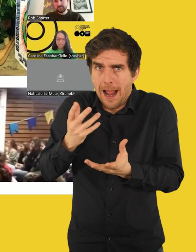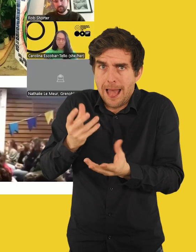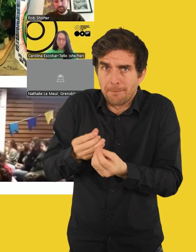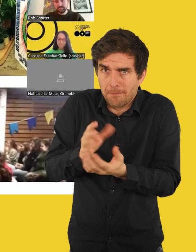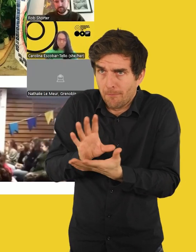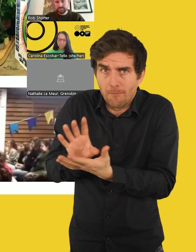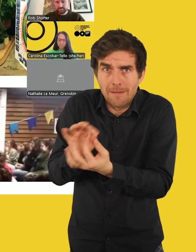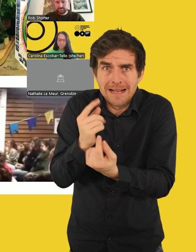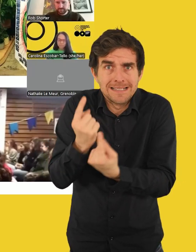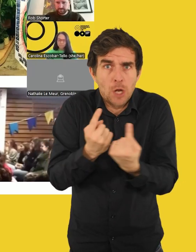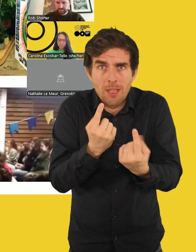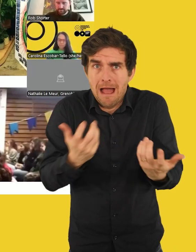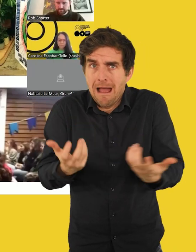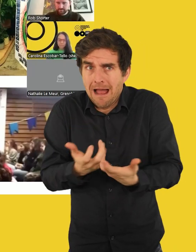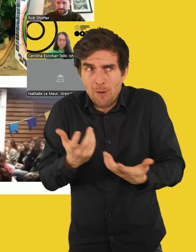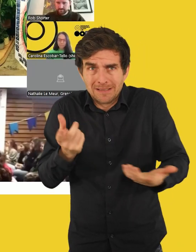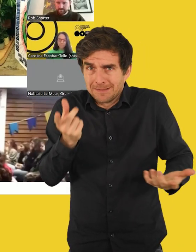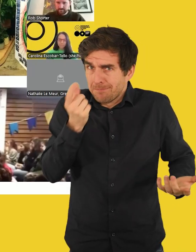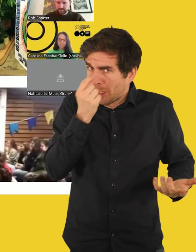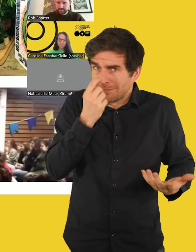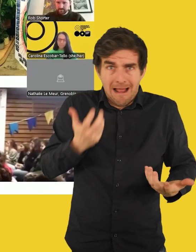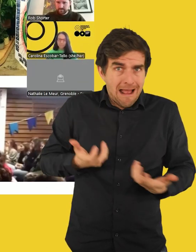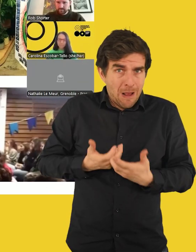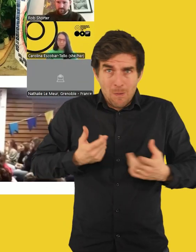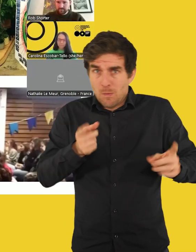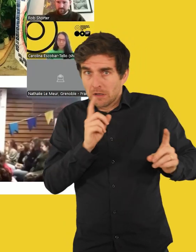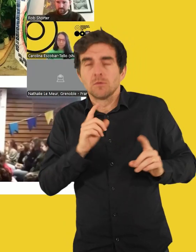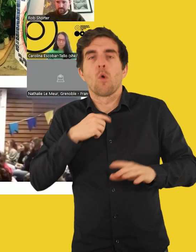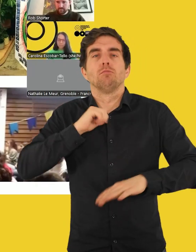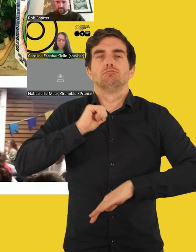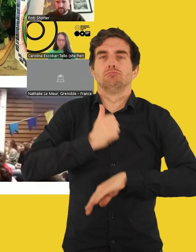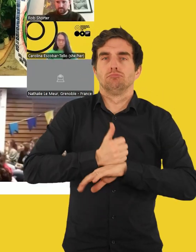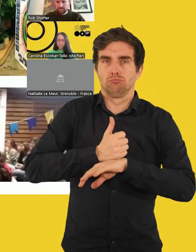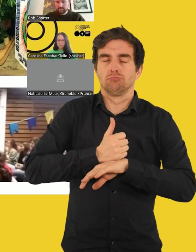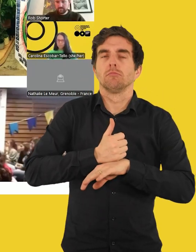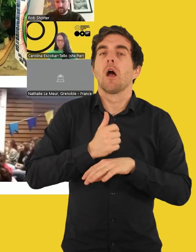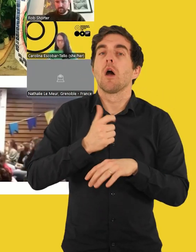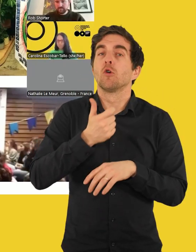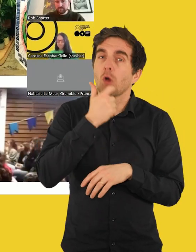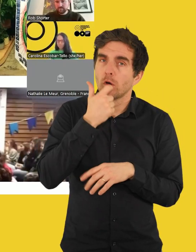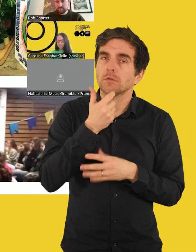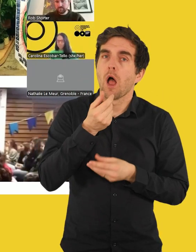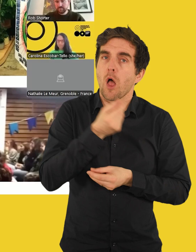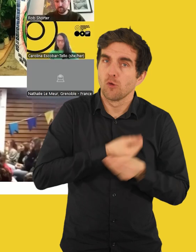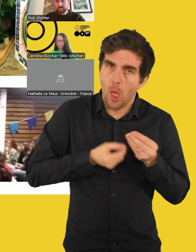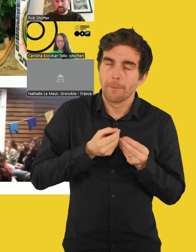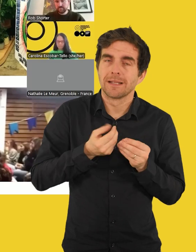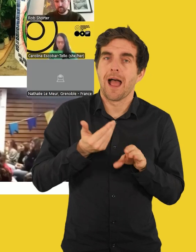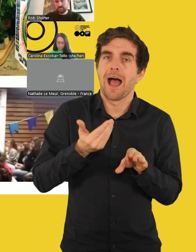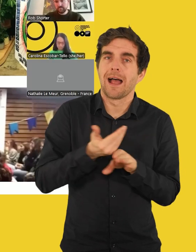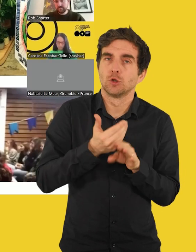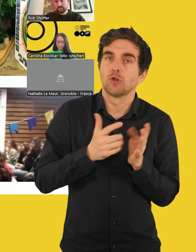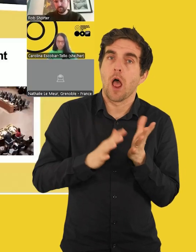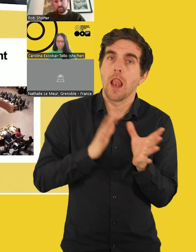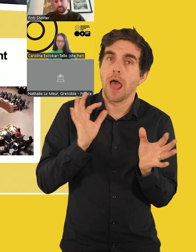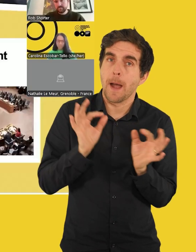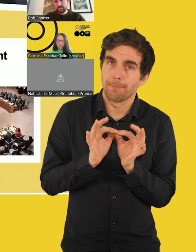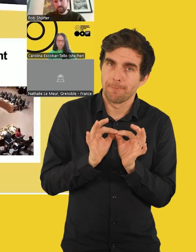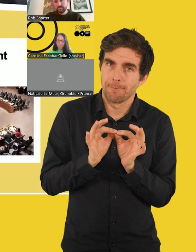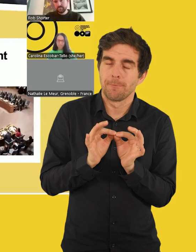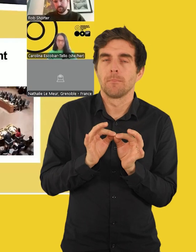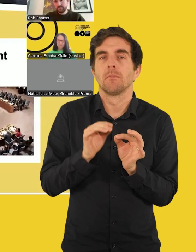helped connect these folks? What could then become possible? And that's why we co-founded Doughnut Economics Action